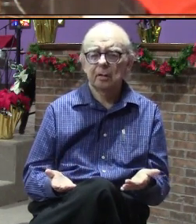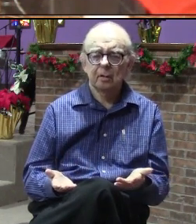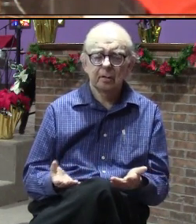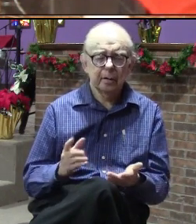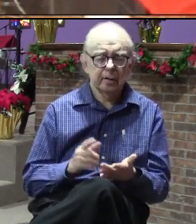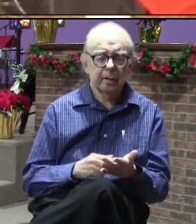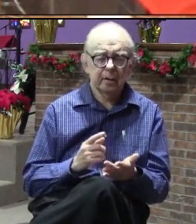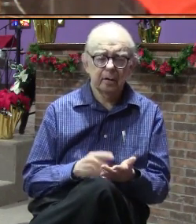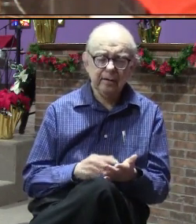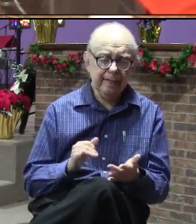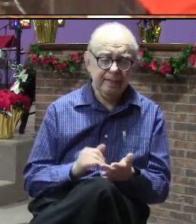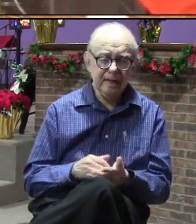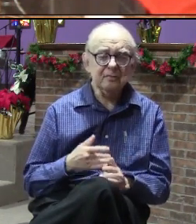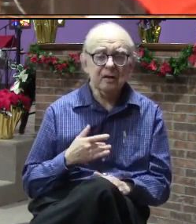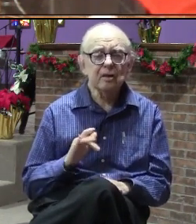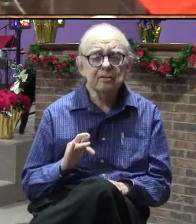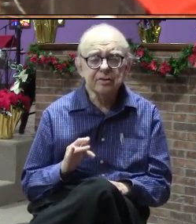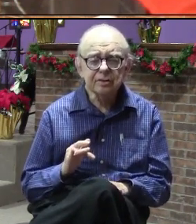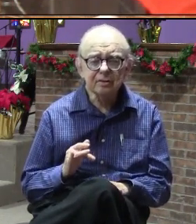And sometimes that hurts.